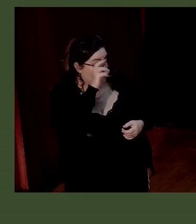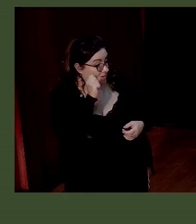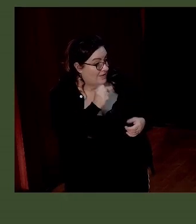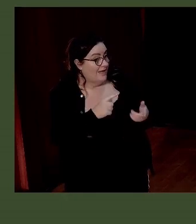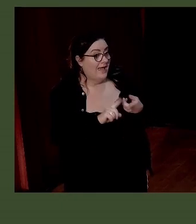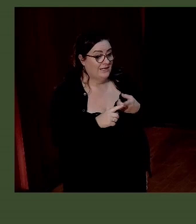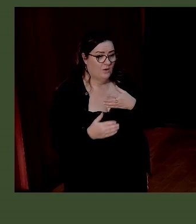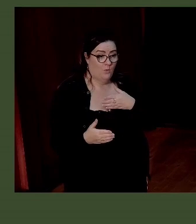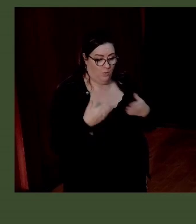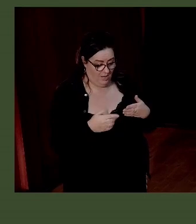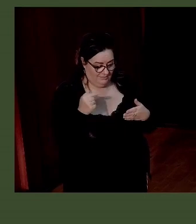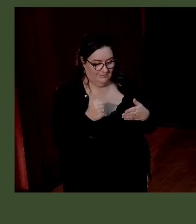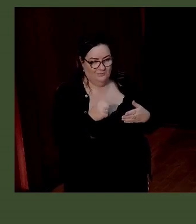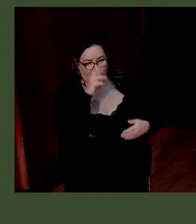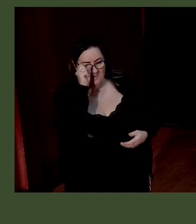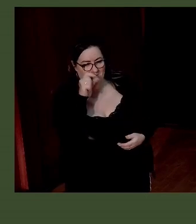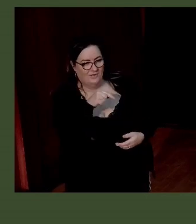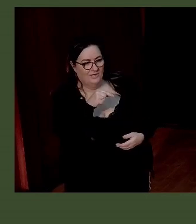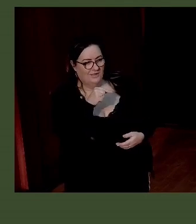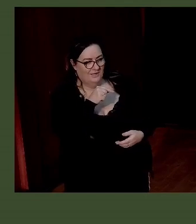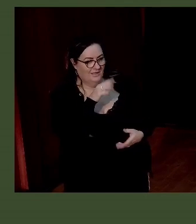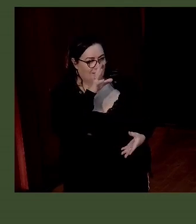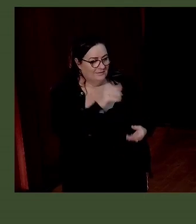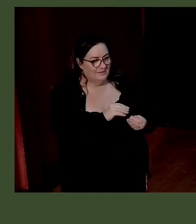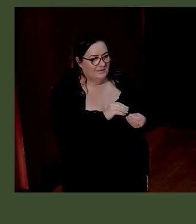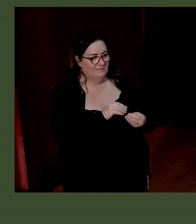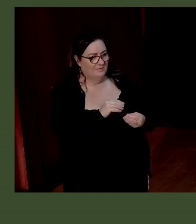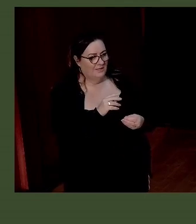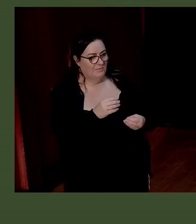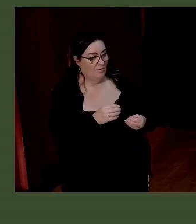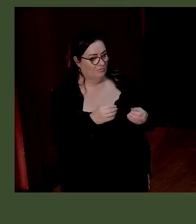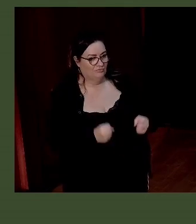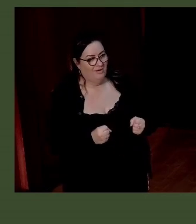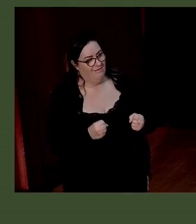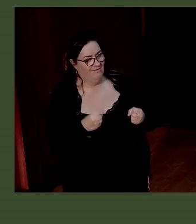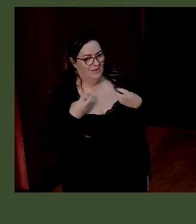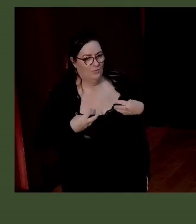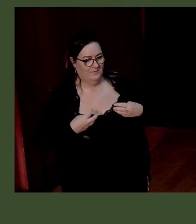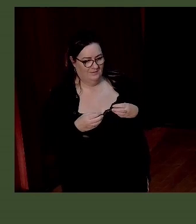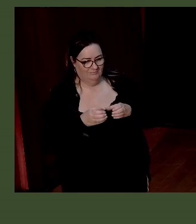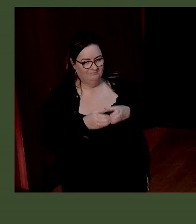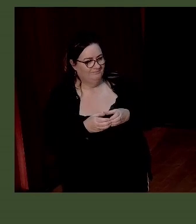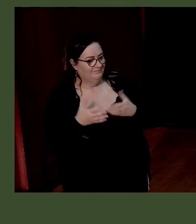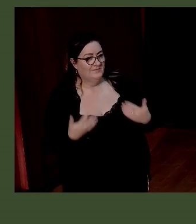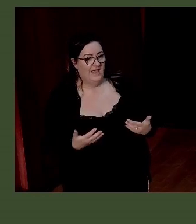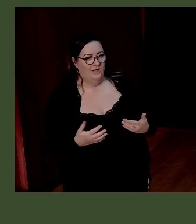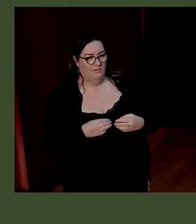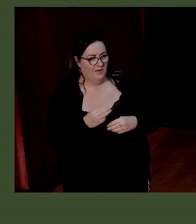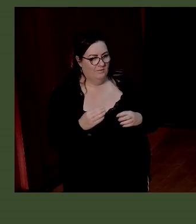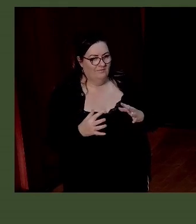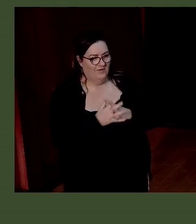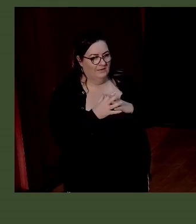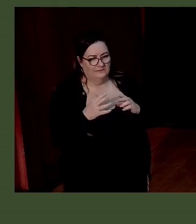what we commemorate. Impacted in no small way by a revitalised feminist movement, by contemporary concerns about